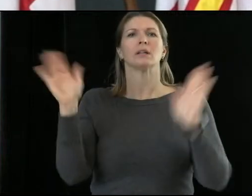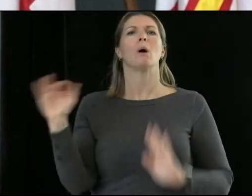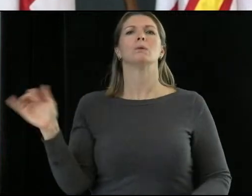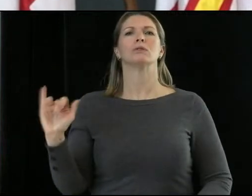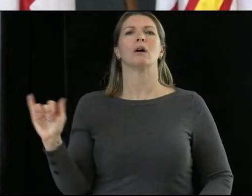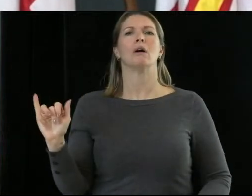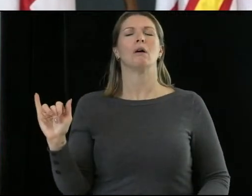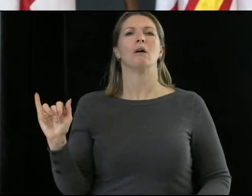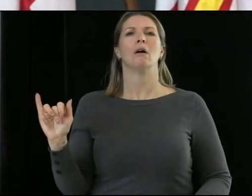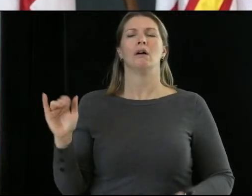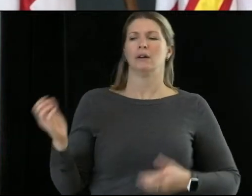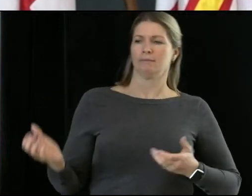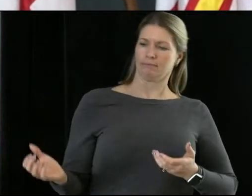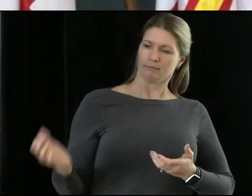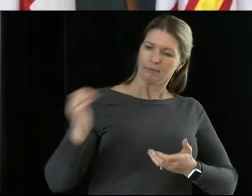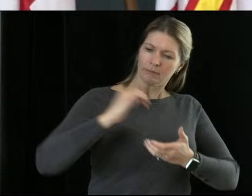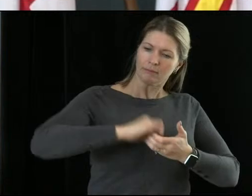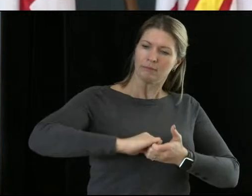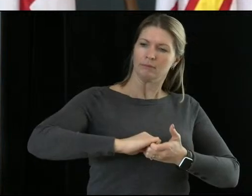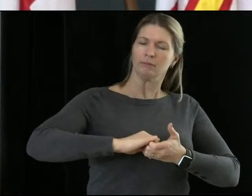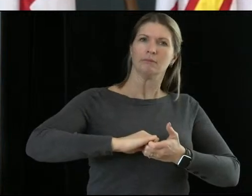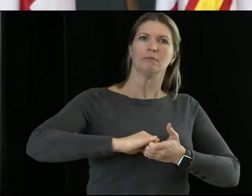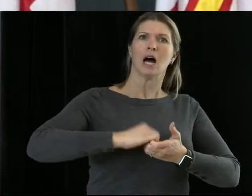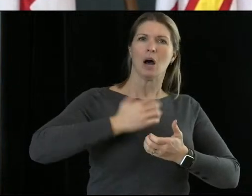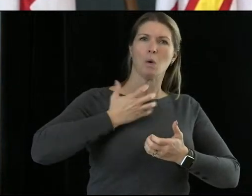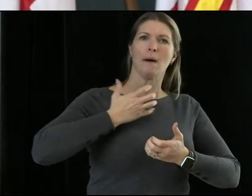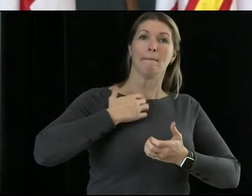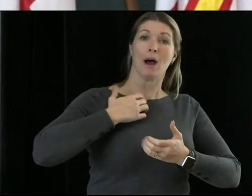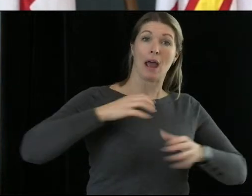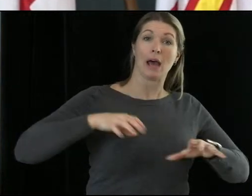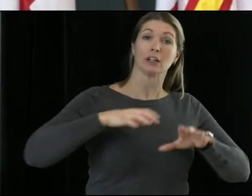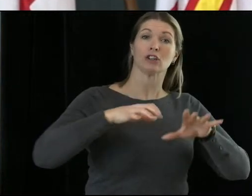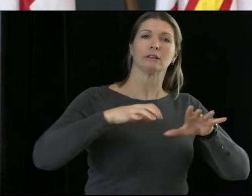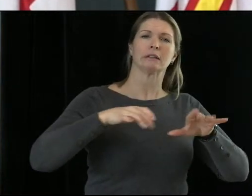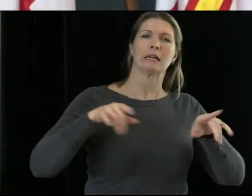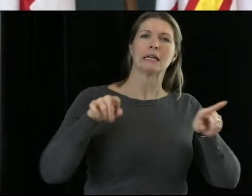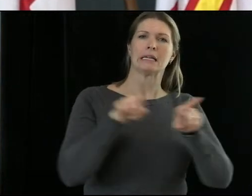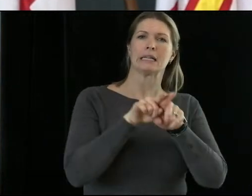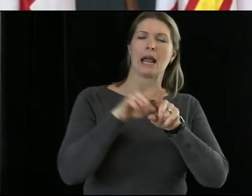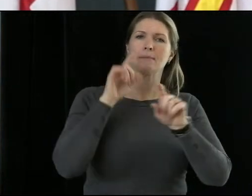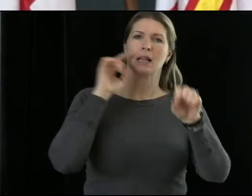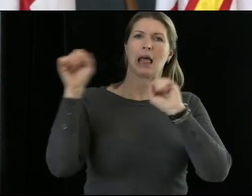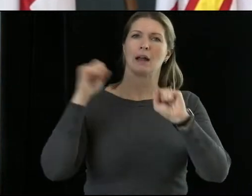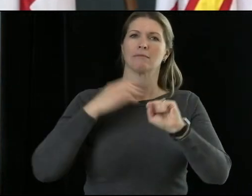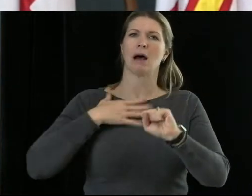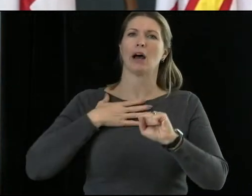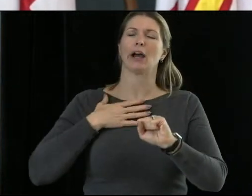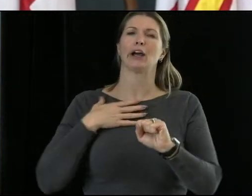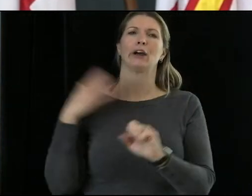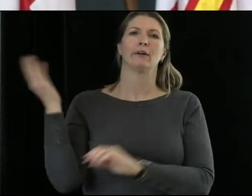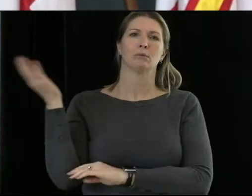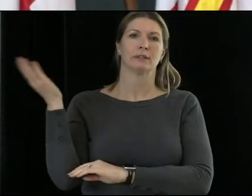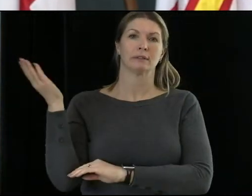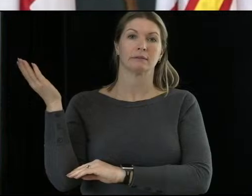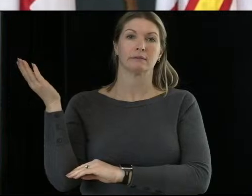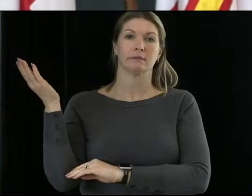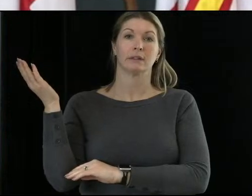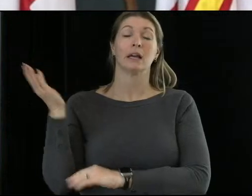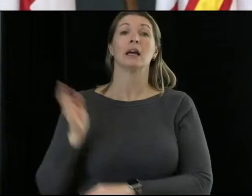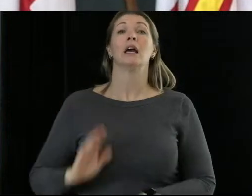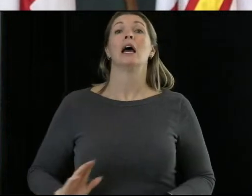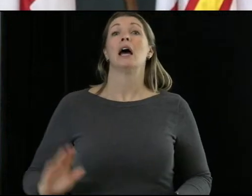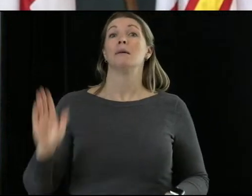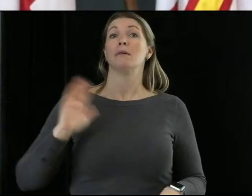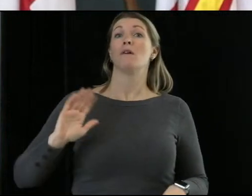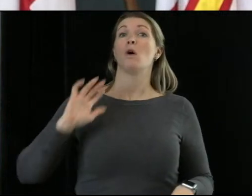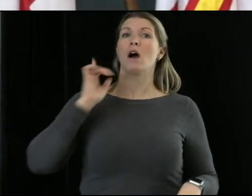I want my actions to resonate as loudly as my words. I once believed I had to excel at everything because I was